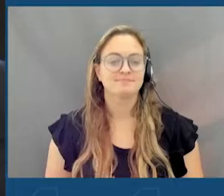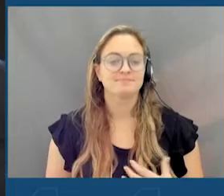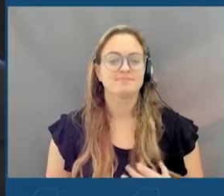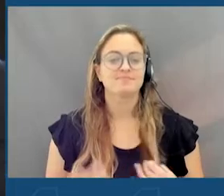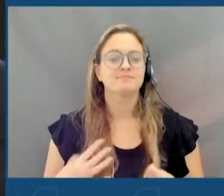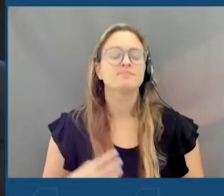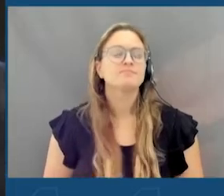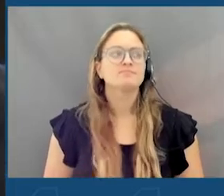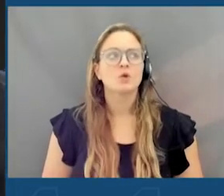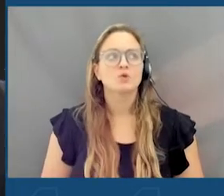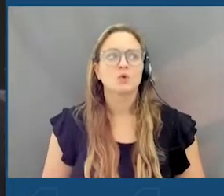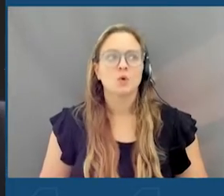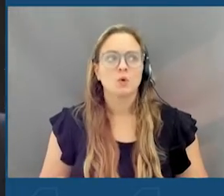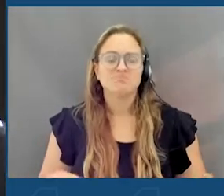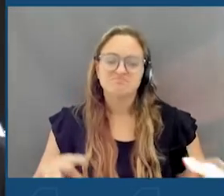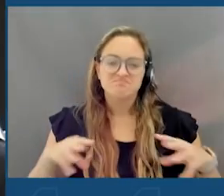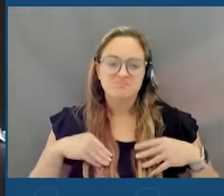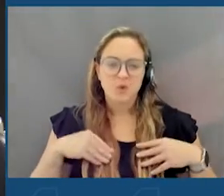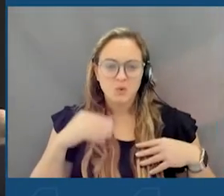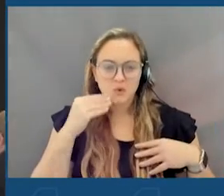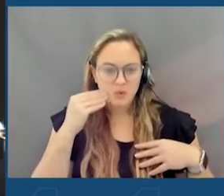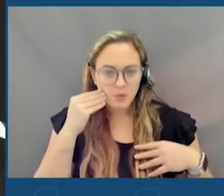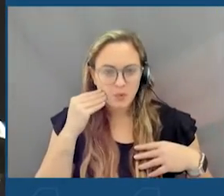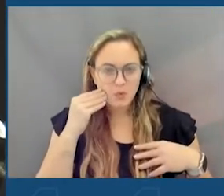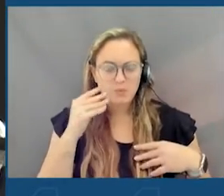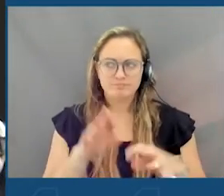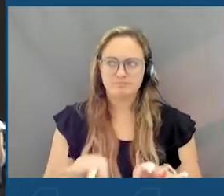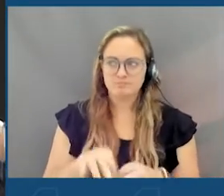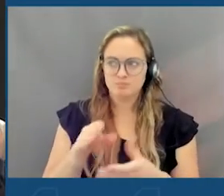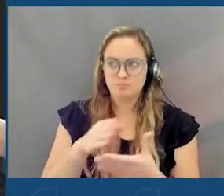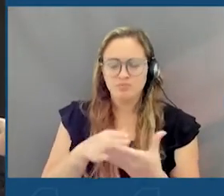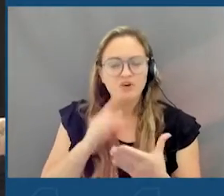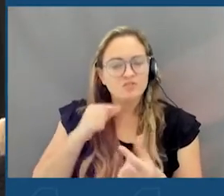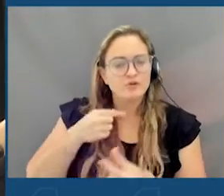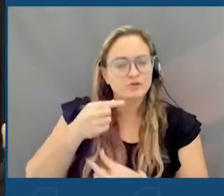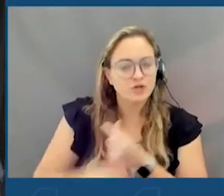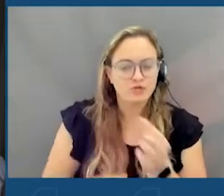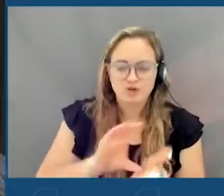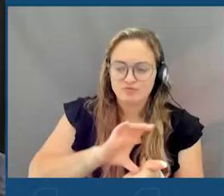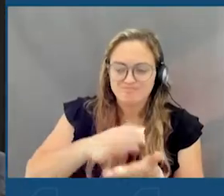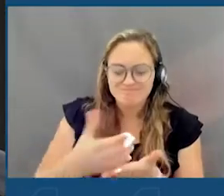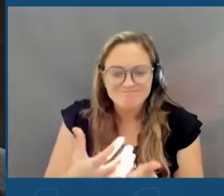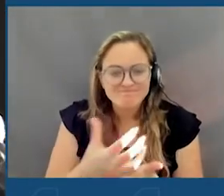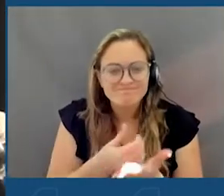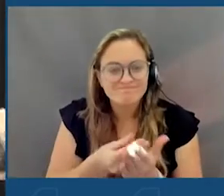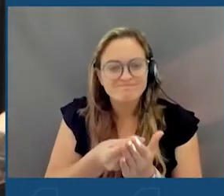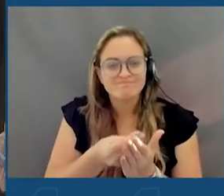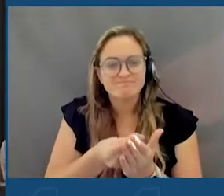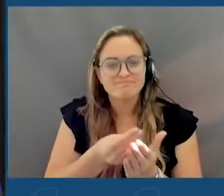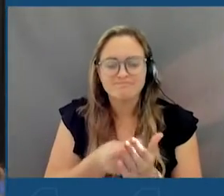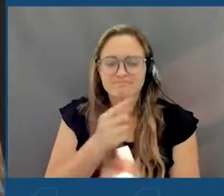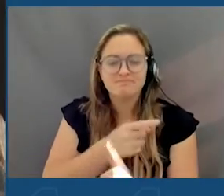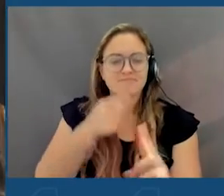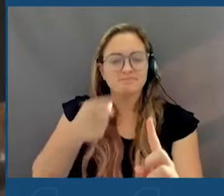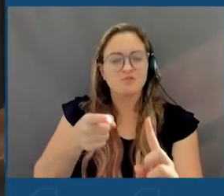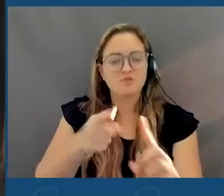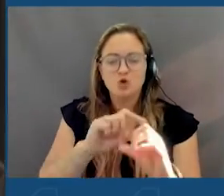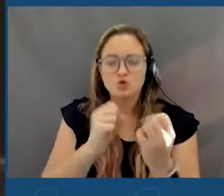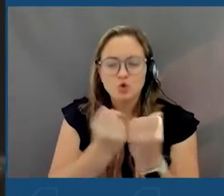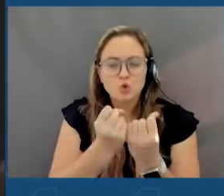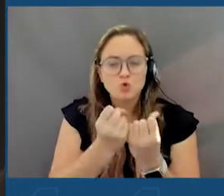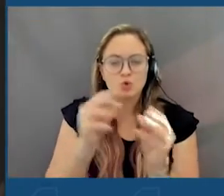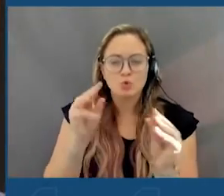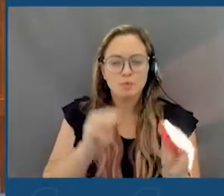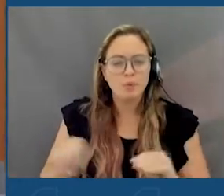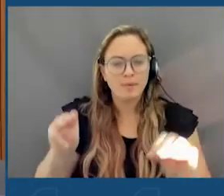Homeownership is the key to building generational wealth. It's the biggest barometer of social mobility.